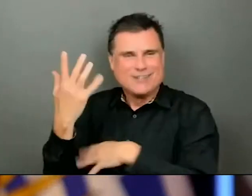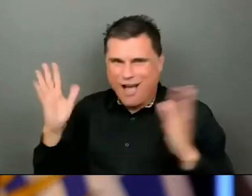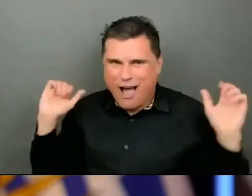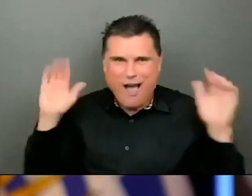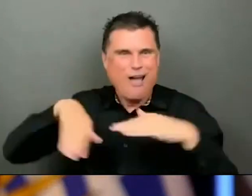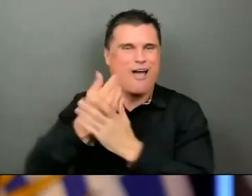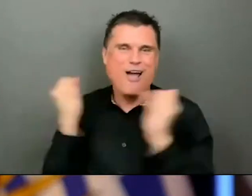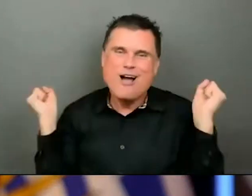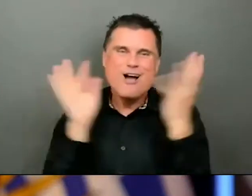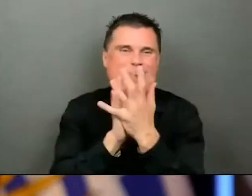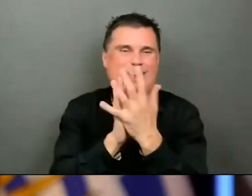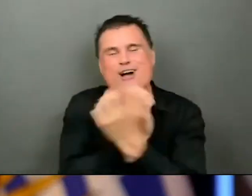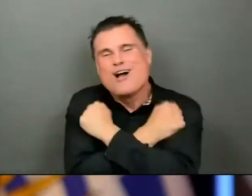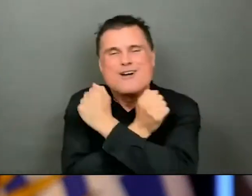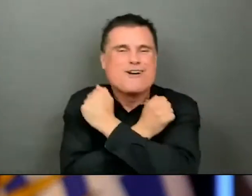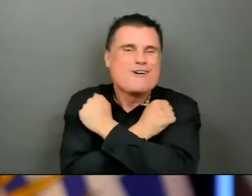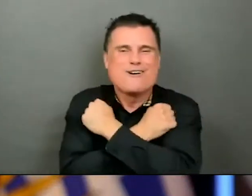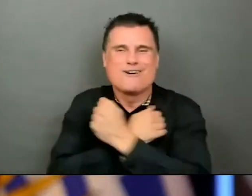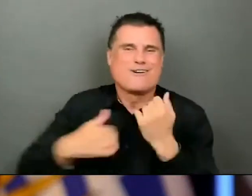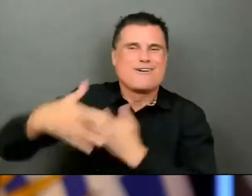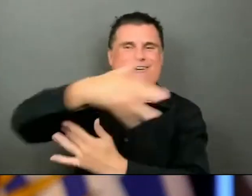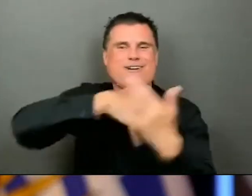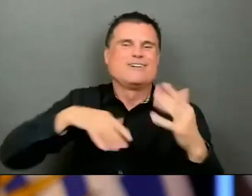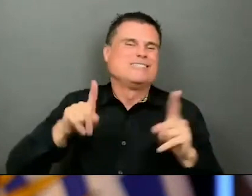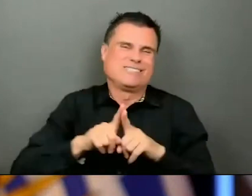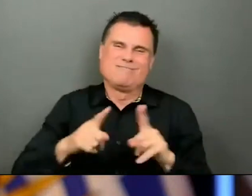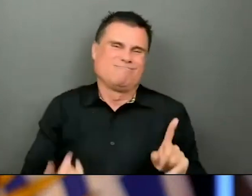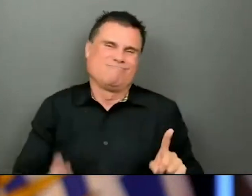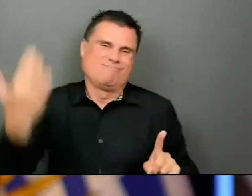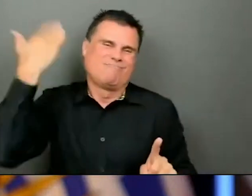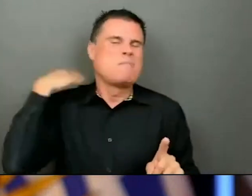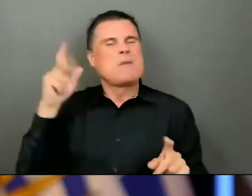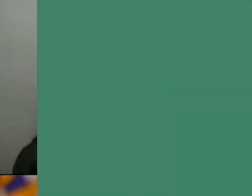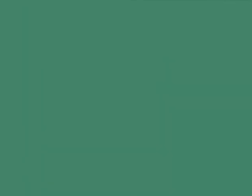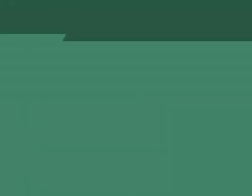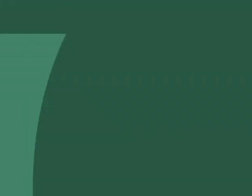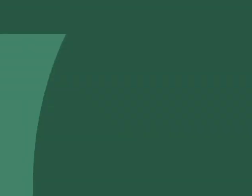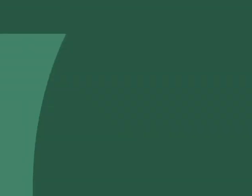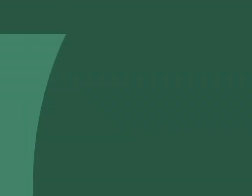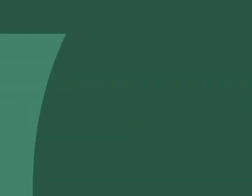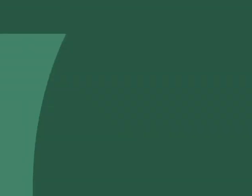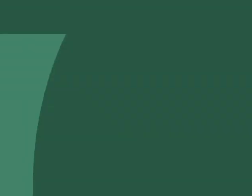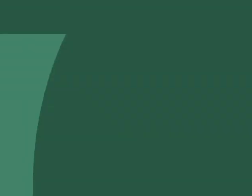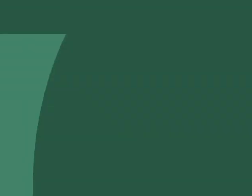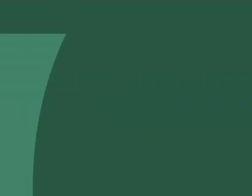social interactions that we used to have with people that we're close to, whether that's family or friends.